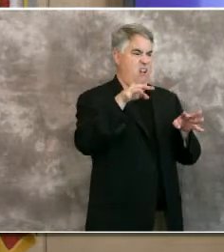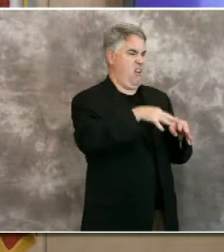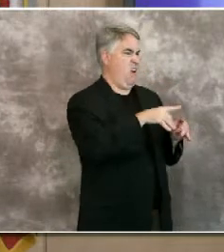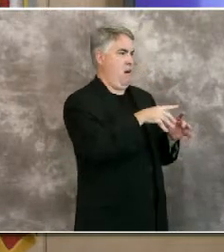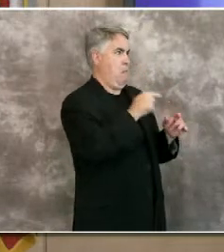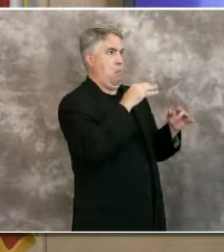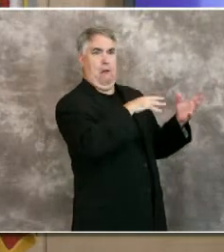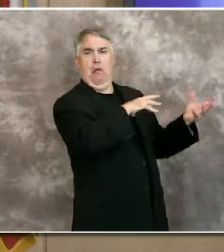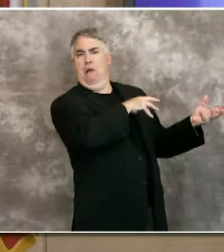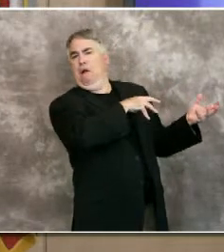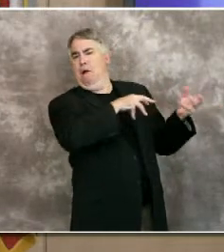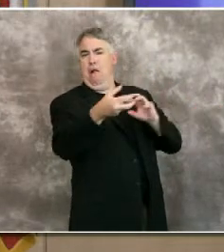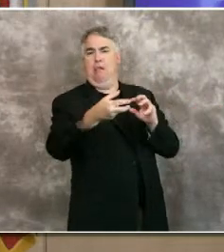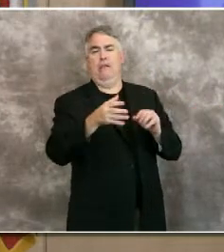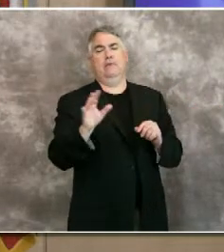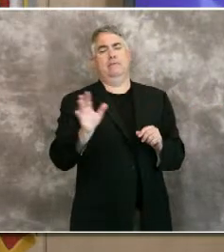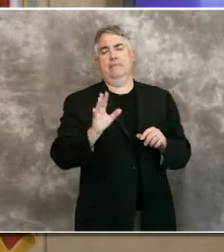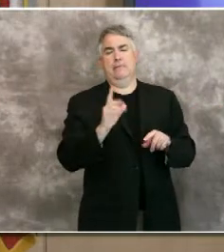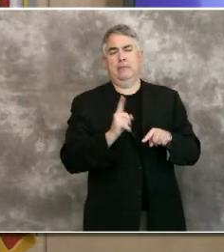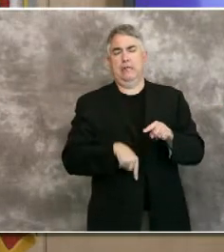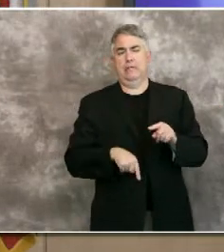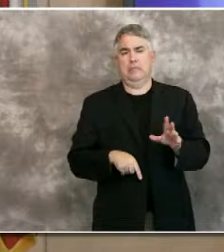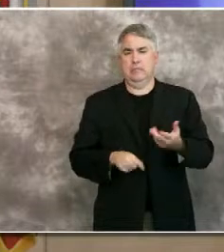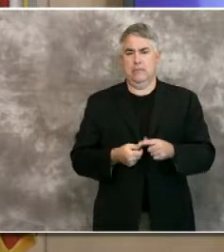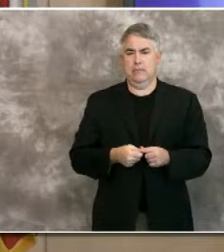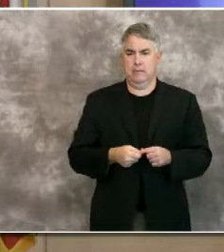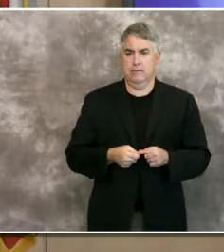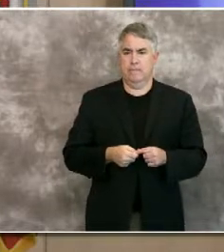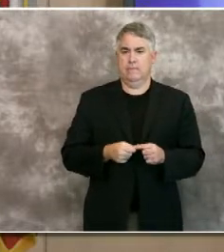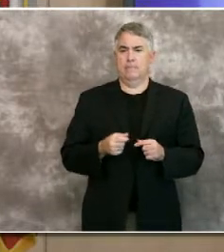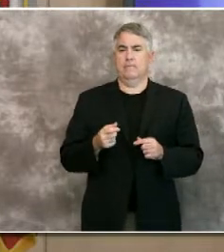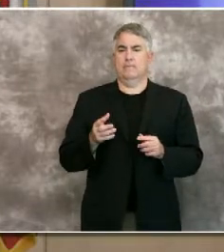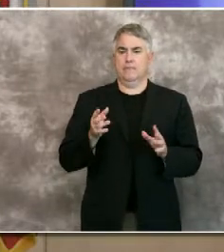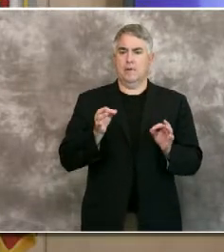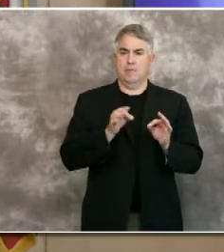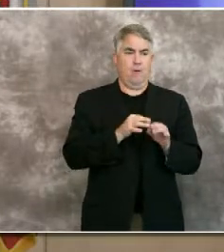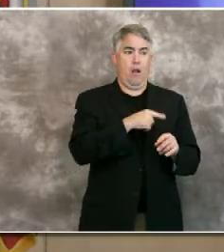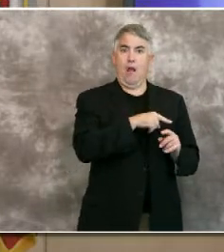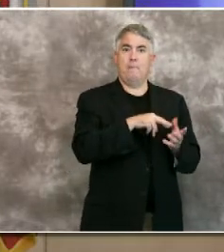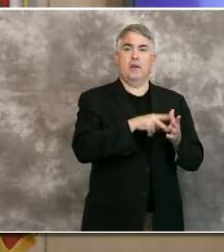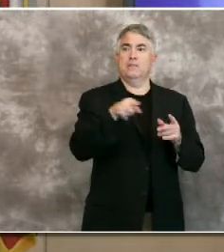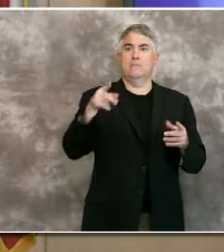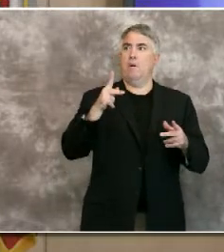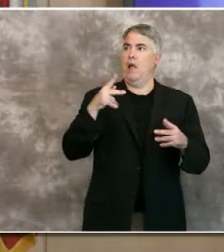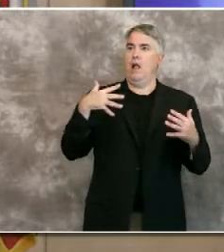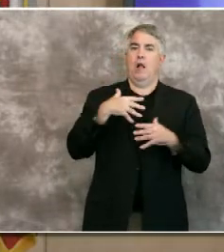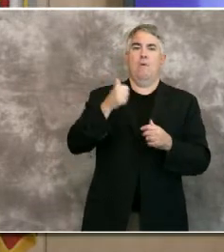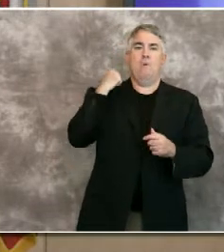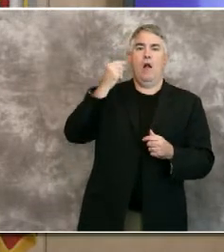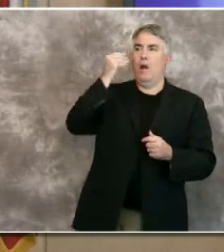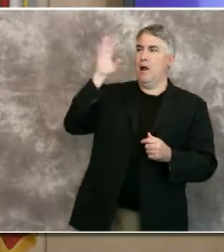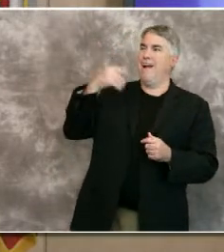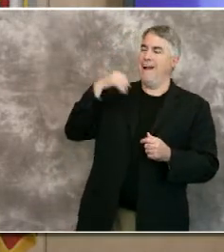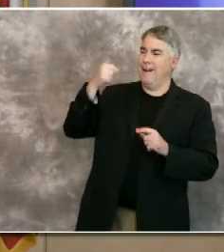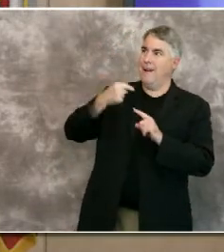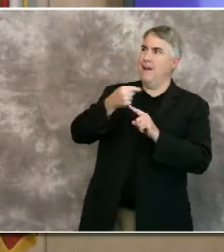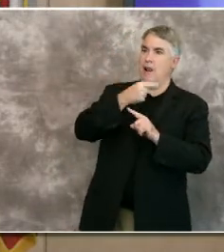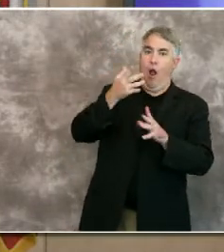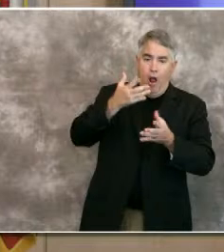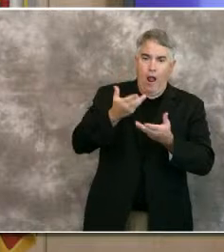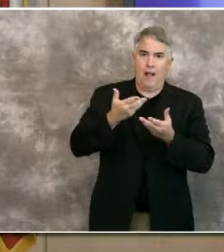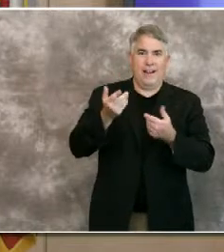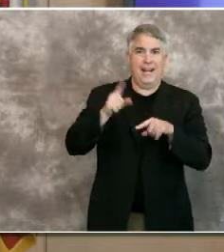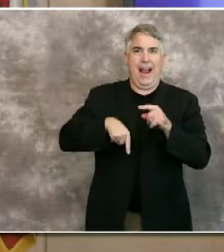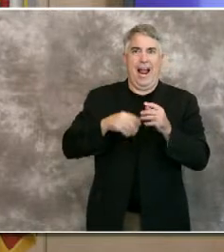understand the curiosity, and I understand the desire to know, but ultimately we have to make decisions we think in totality balance out, giving us the